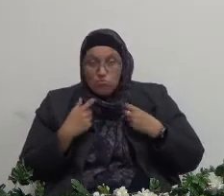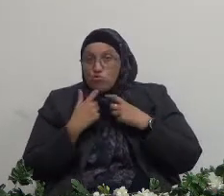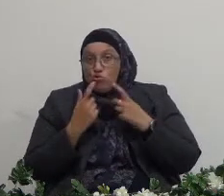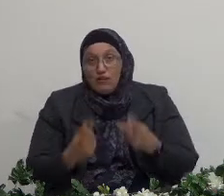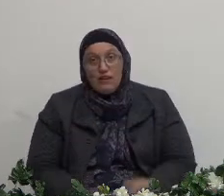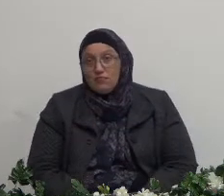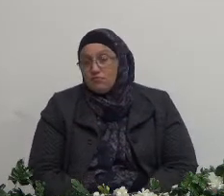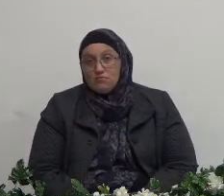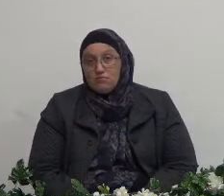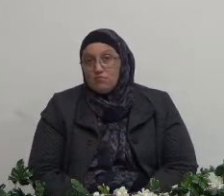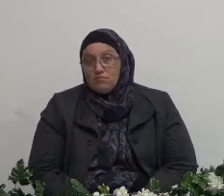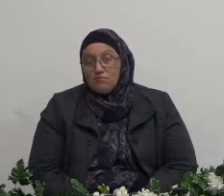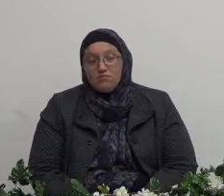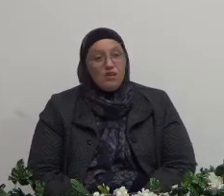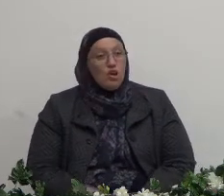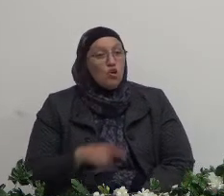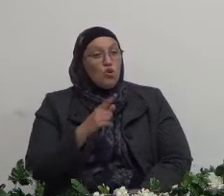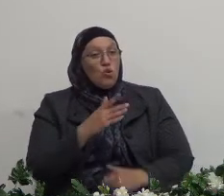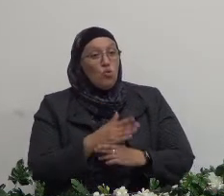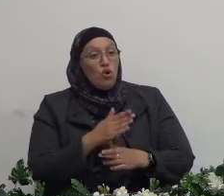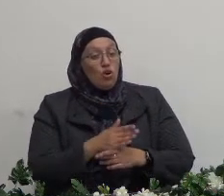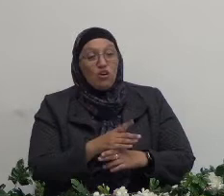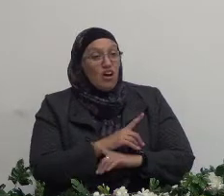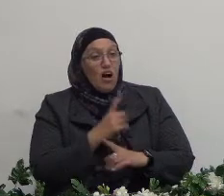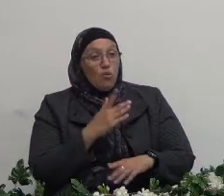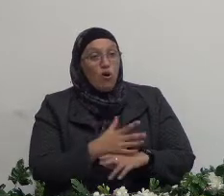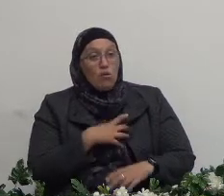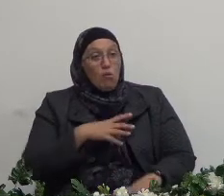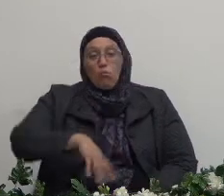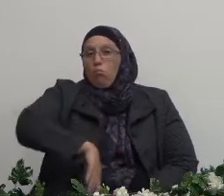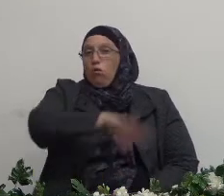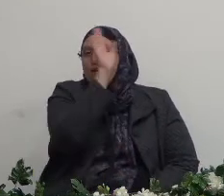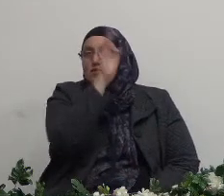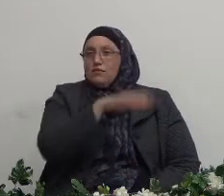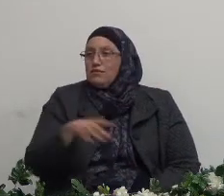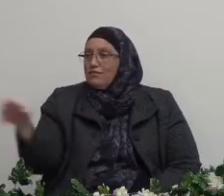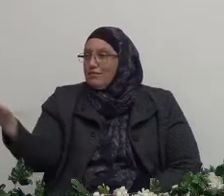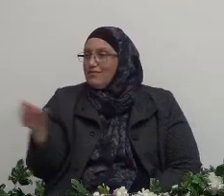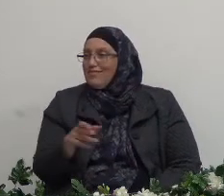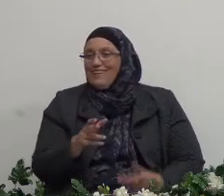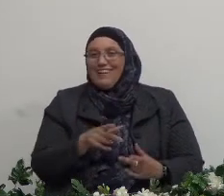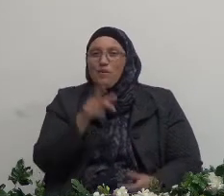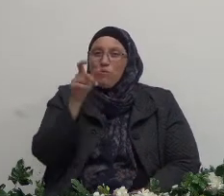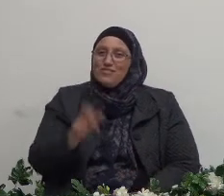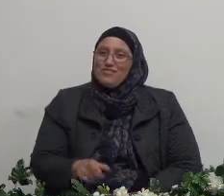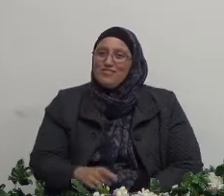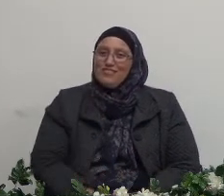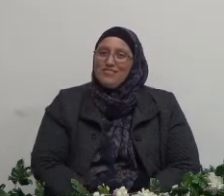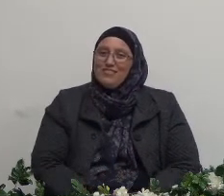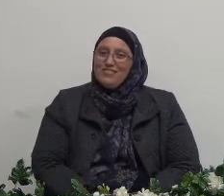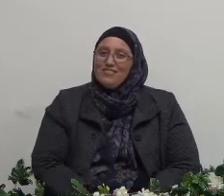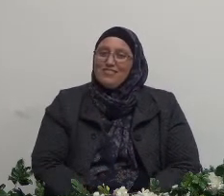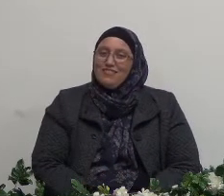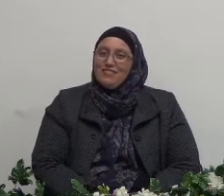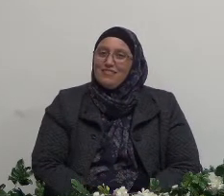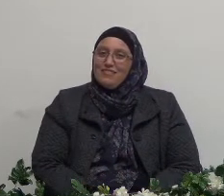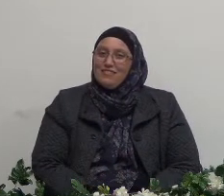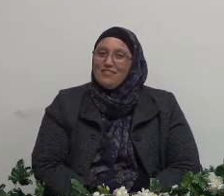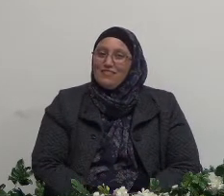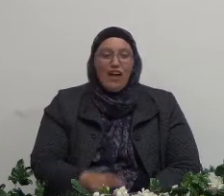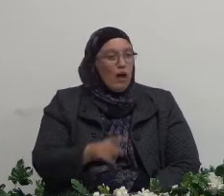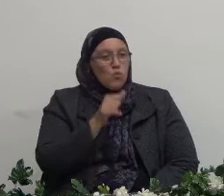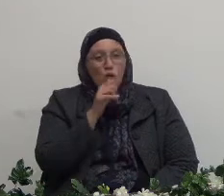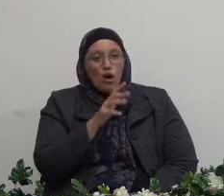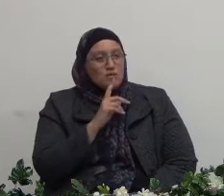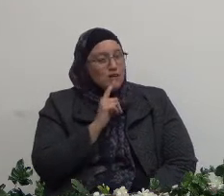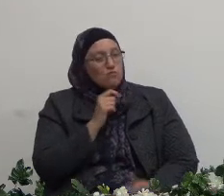as expendable and that they have an expiry date. And when that expiry date comes up, they're not going to say, well, we